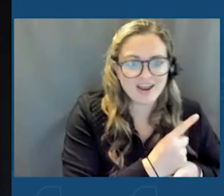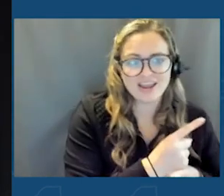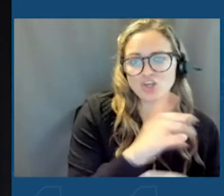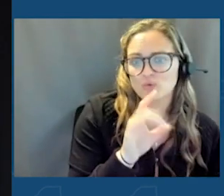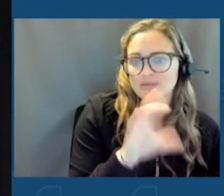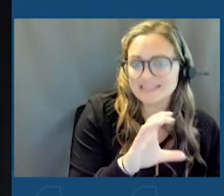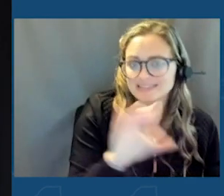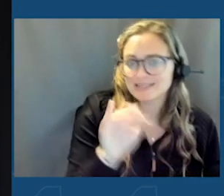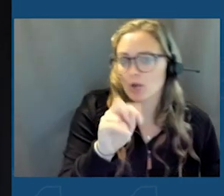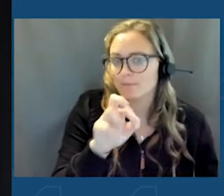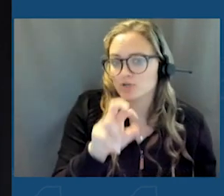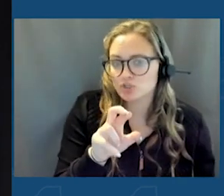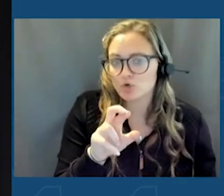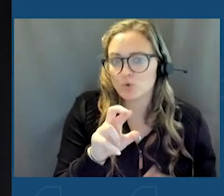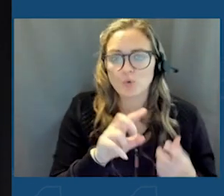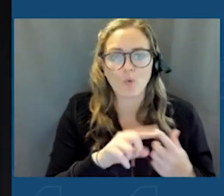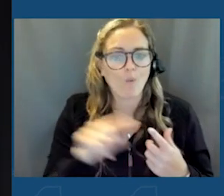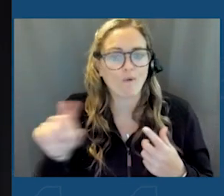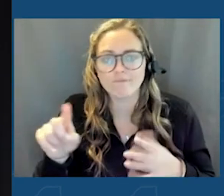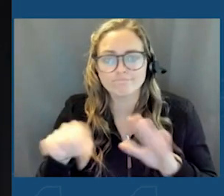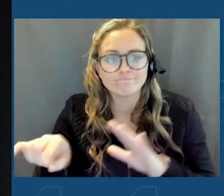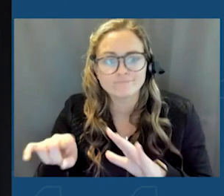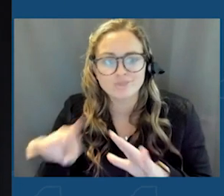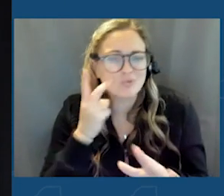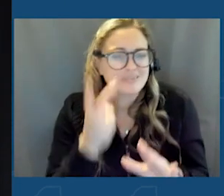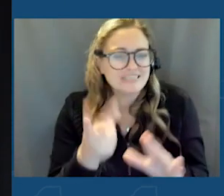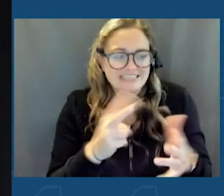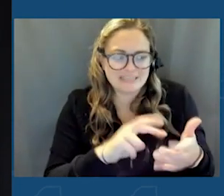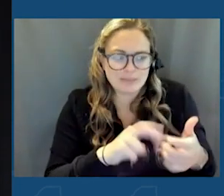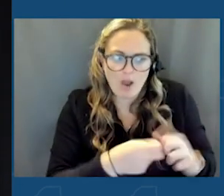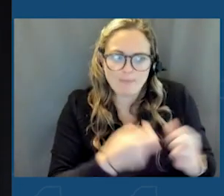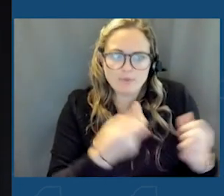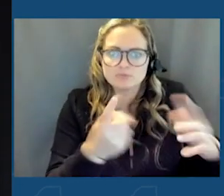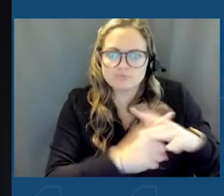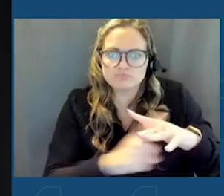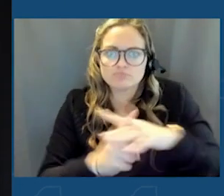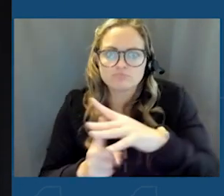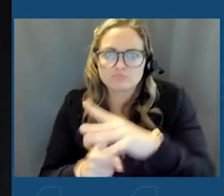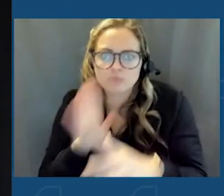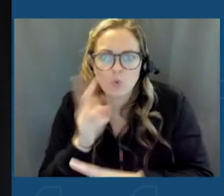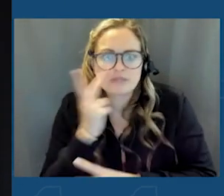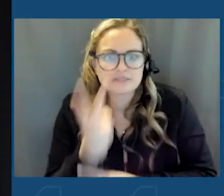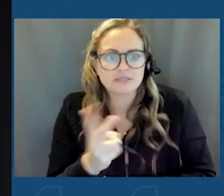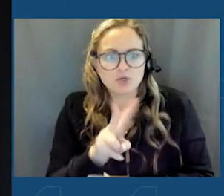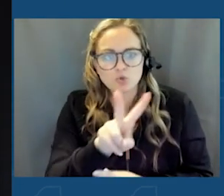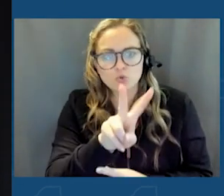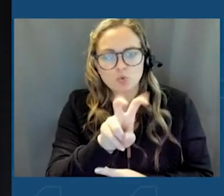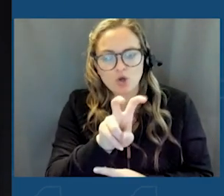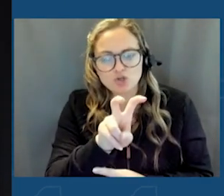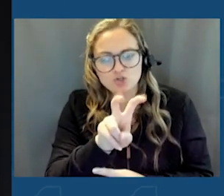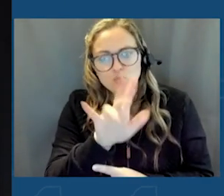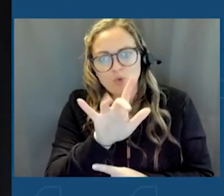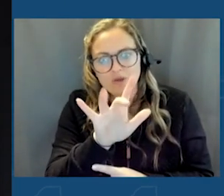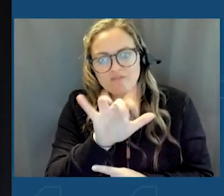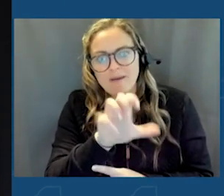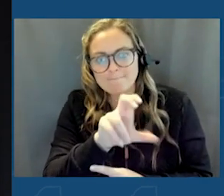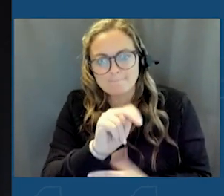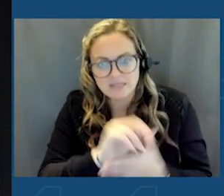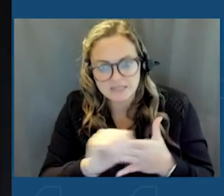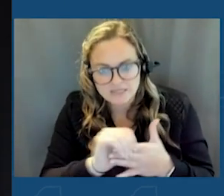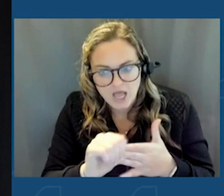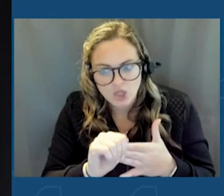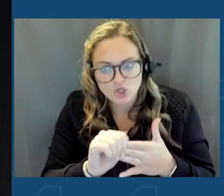EFC, you see those problems viscerally. So this is really big. $225 million in grants that the governor